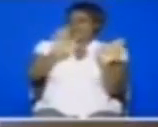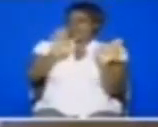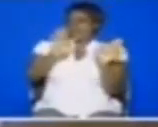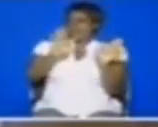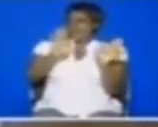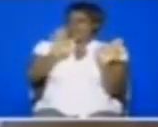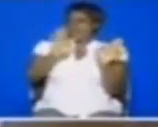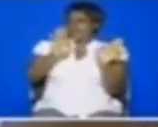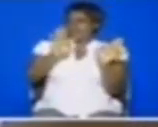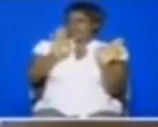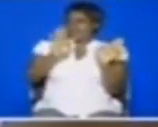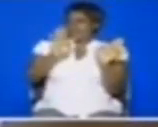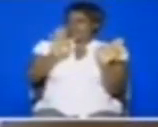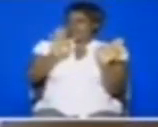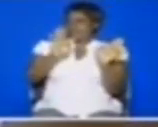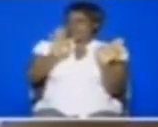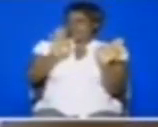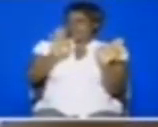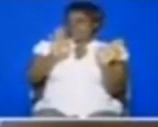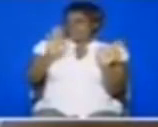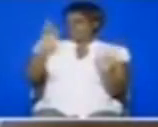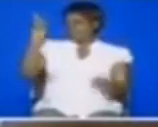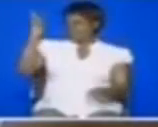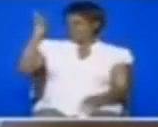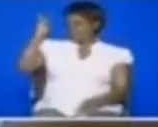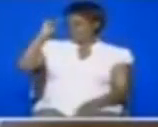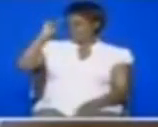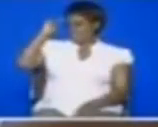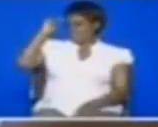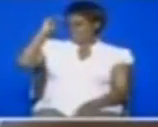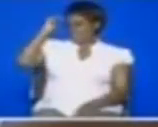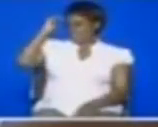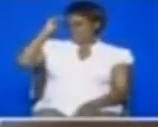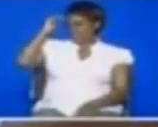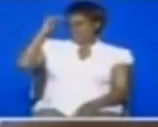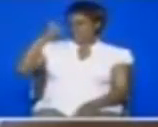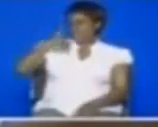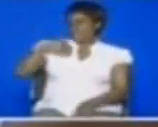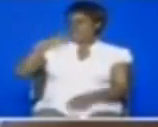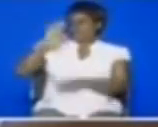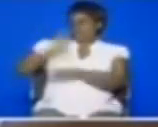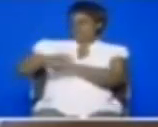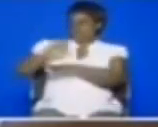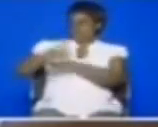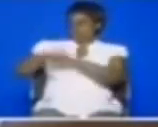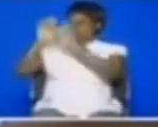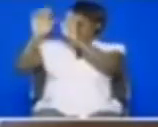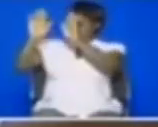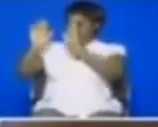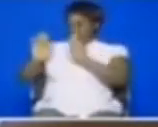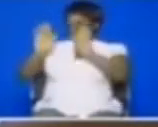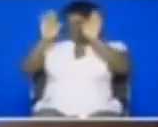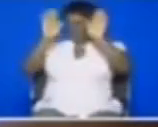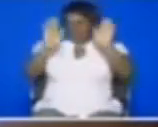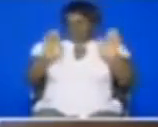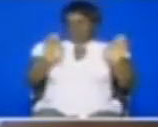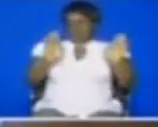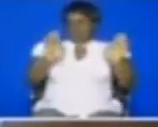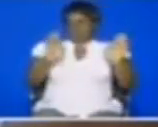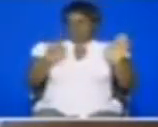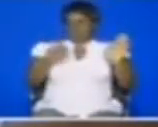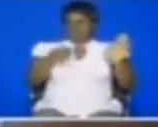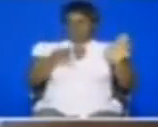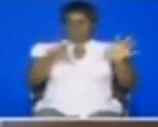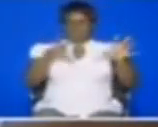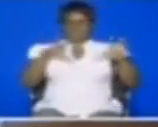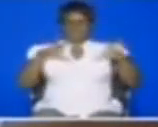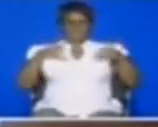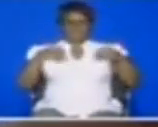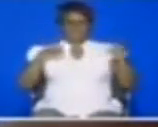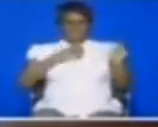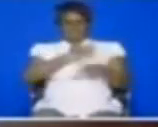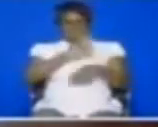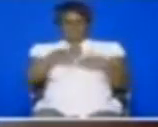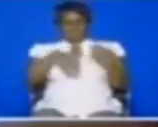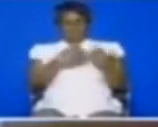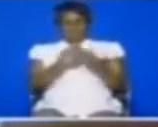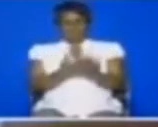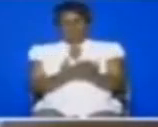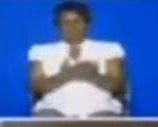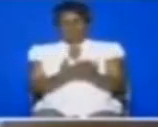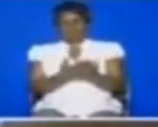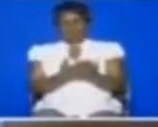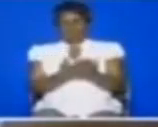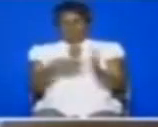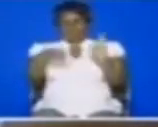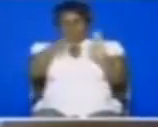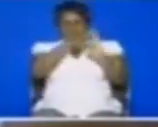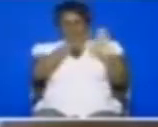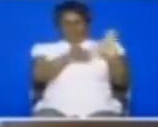the WIPER chair ladies. Kidero runs a very, very effective campaign as well. I mean, and he's embraced all of us in his campaigns. We go into